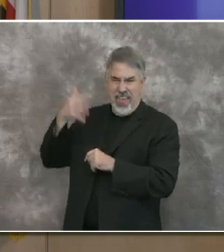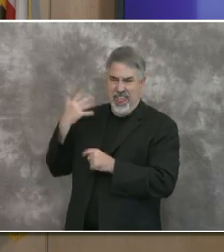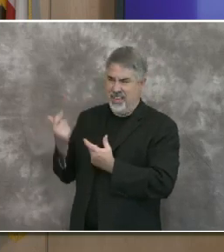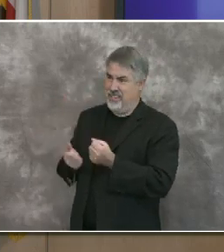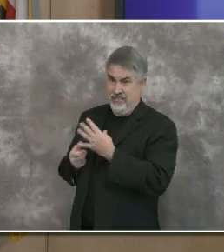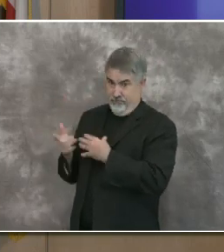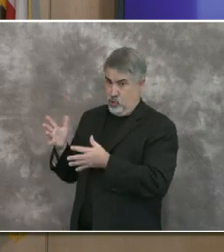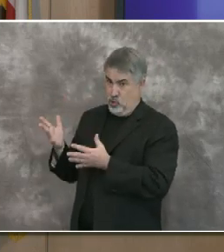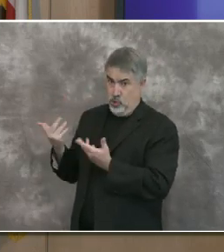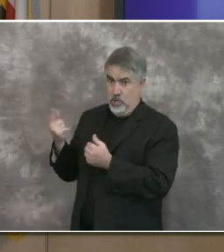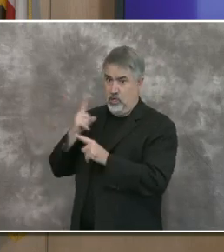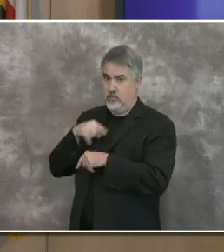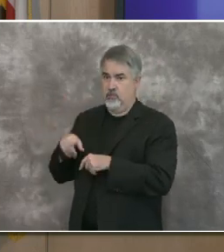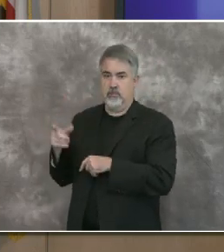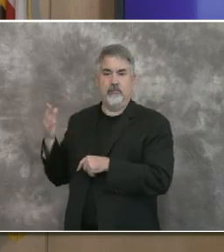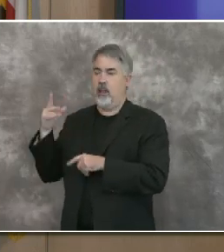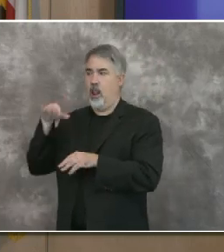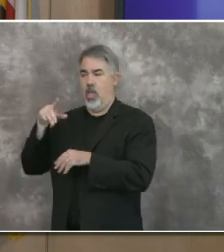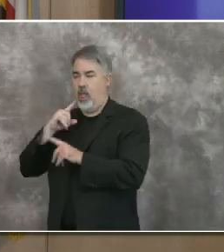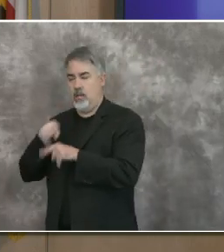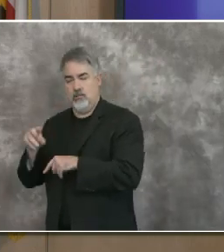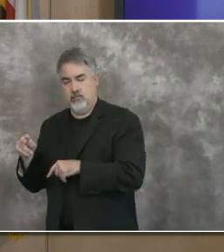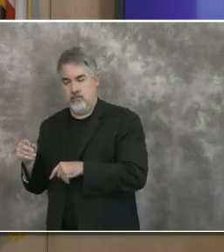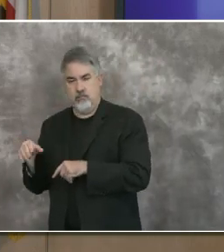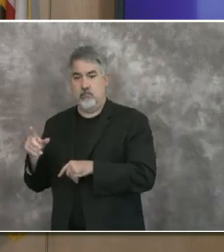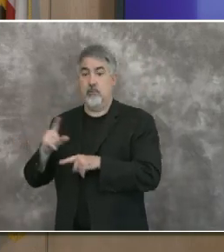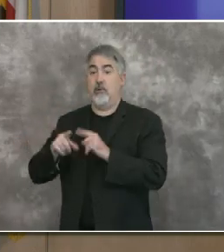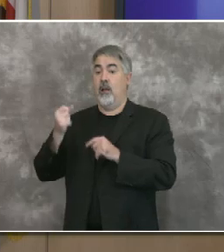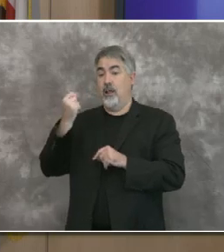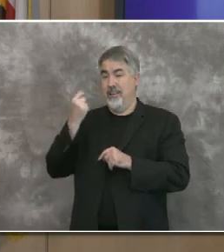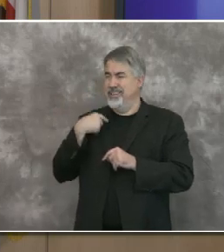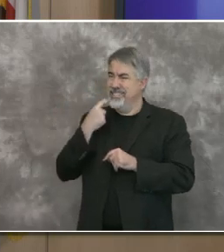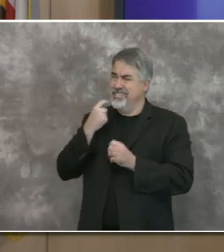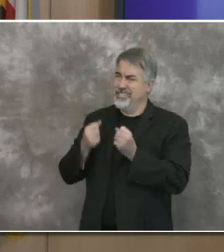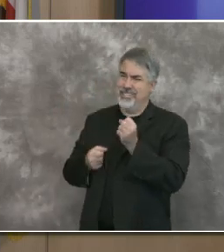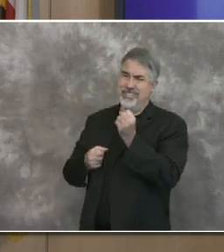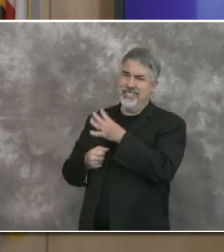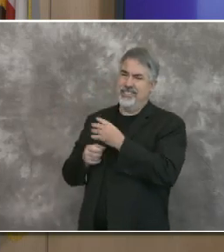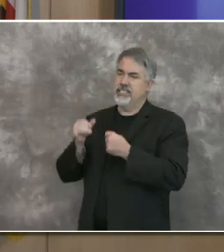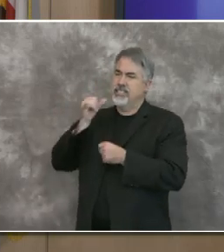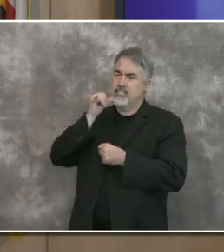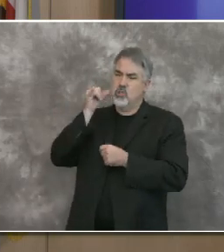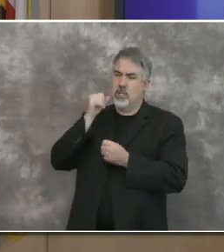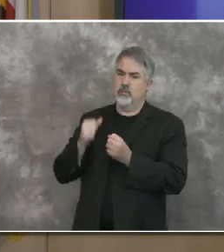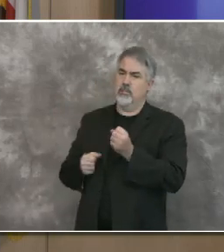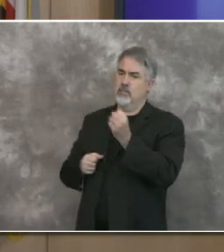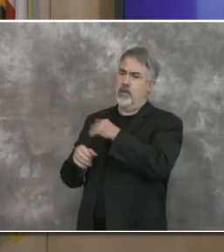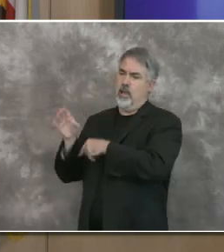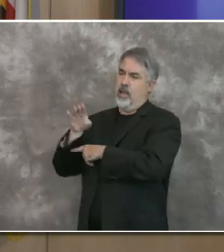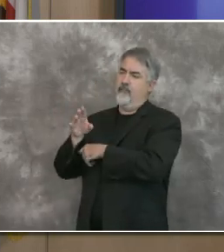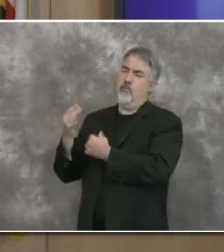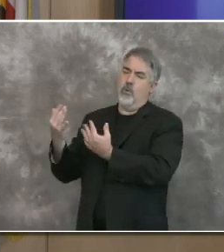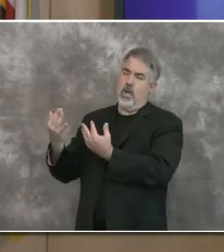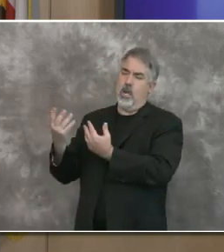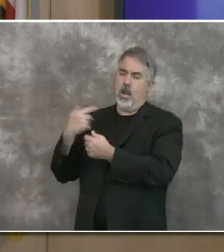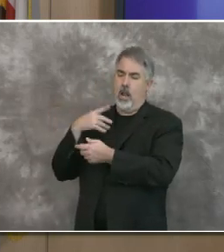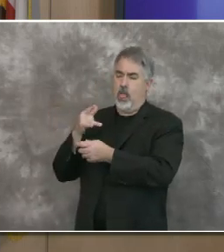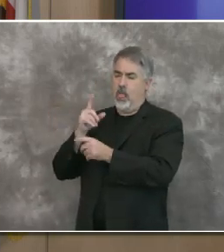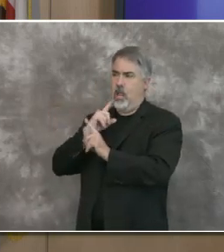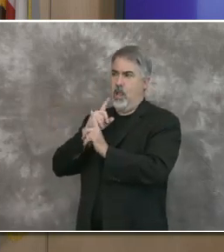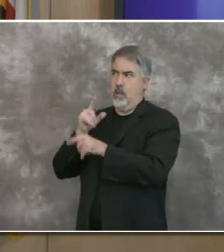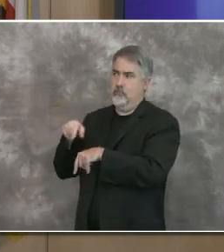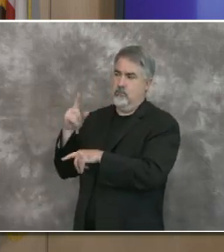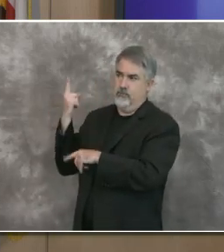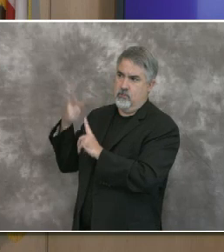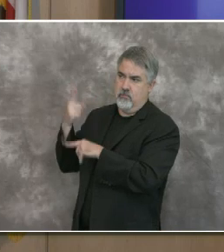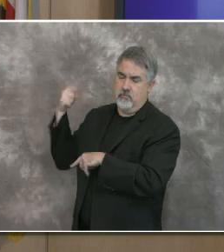fairness, that letter was just sent yesterday afternoon along with a copy of the Recover task force that was put together by Mayor Faulkner and myself.